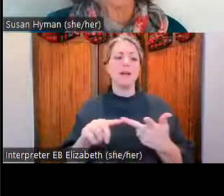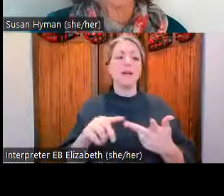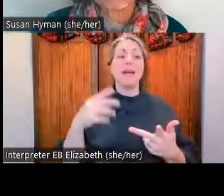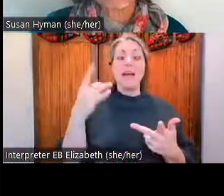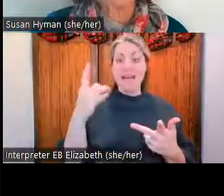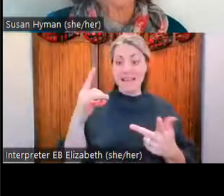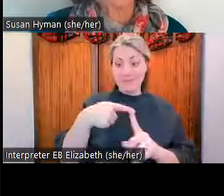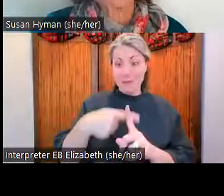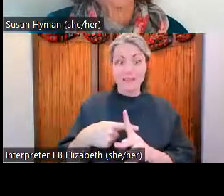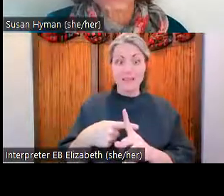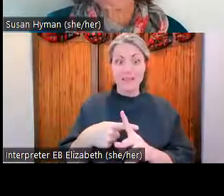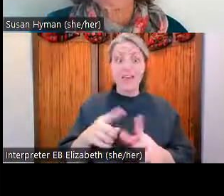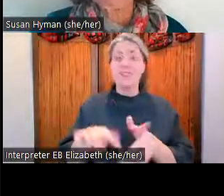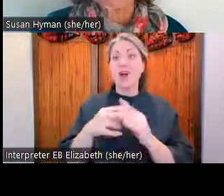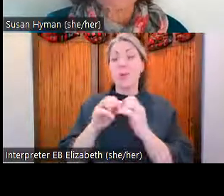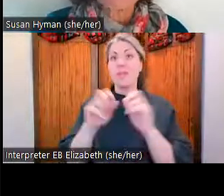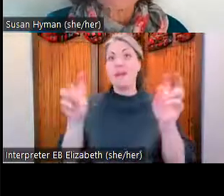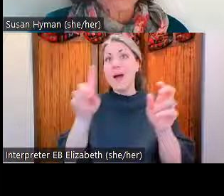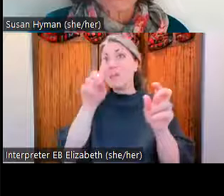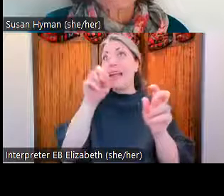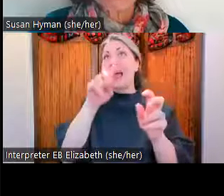play is identifiable.